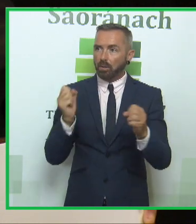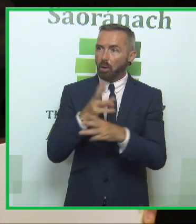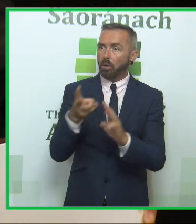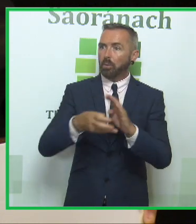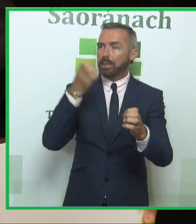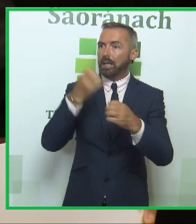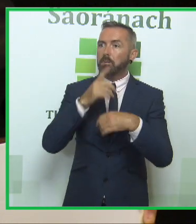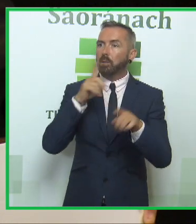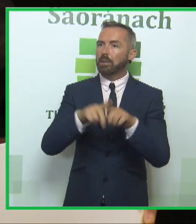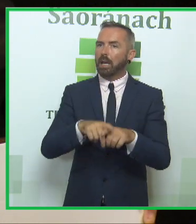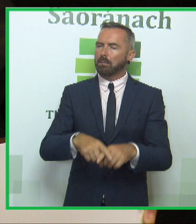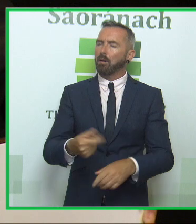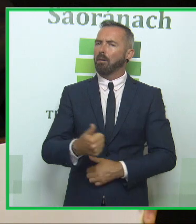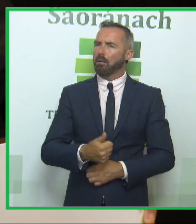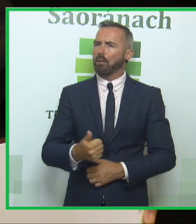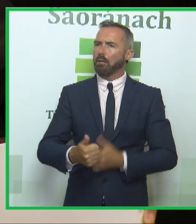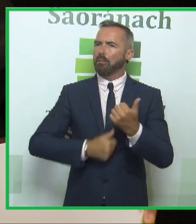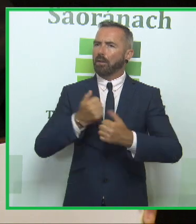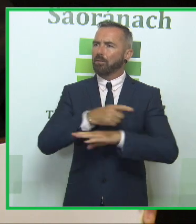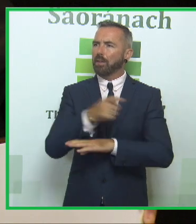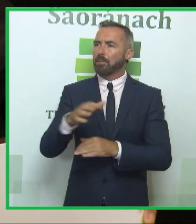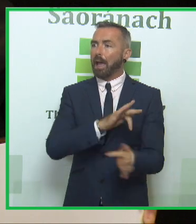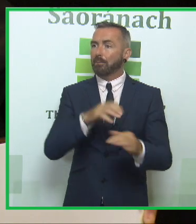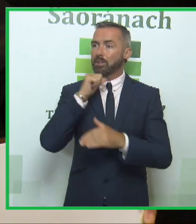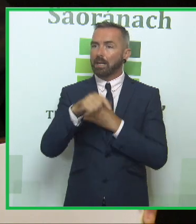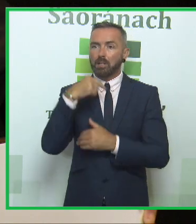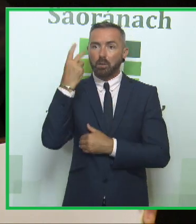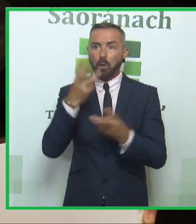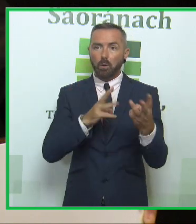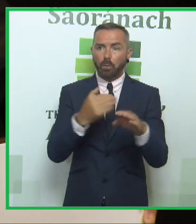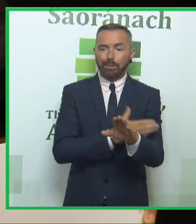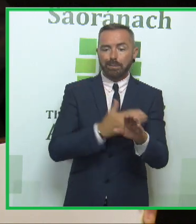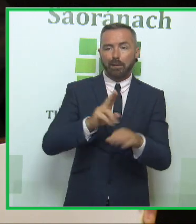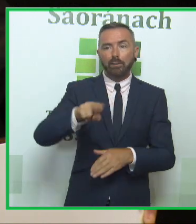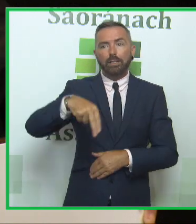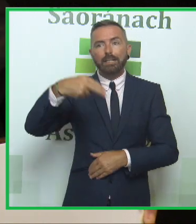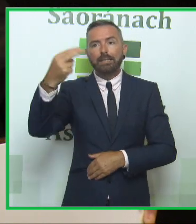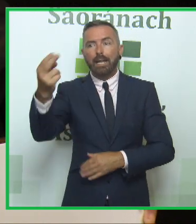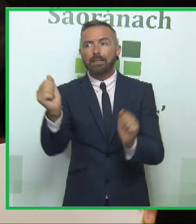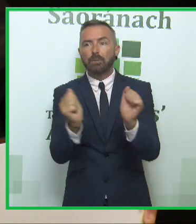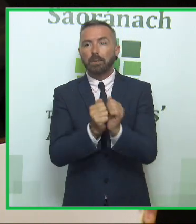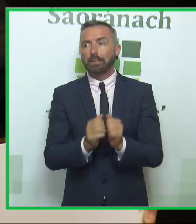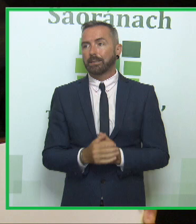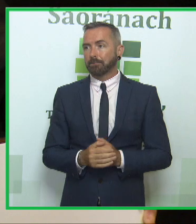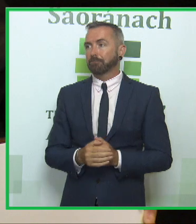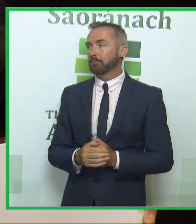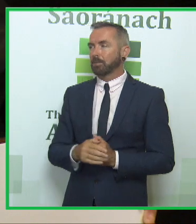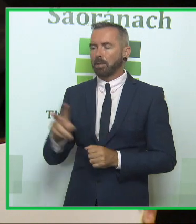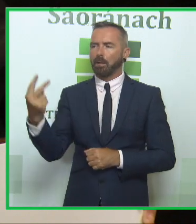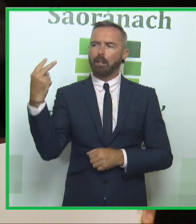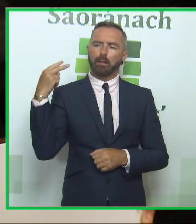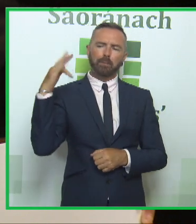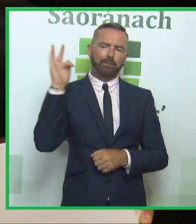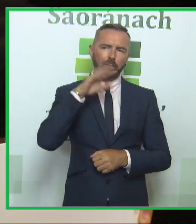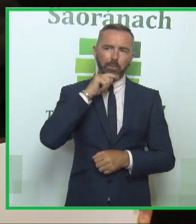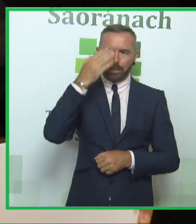can vouch for them, after today, tomorrow's work, we'll be planning for the next session again. They're looking at me funny, but yes, it